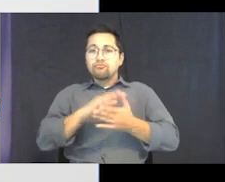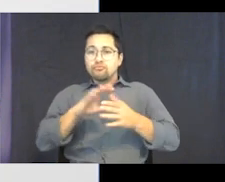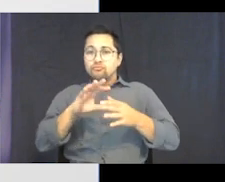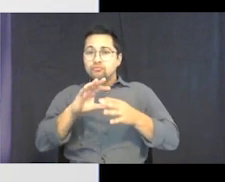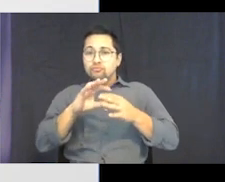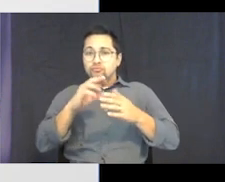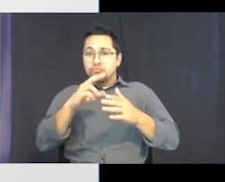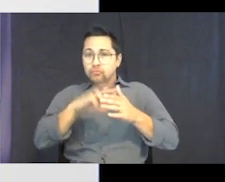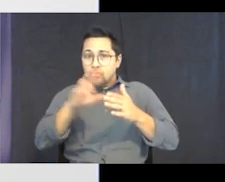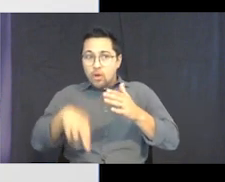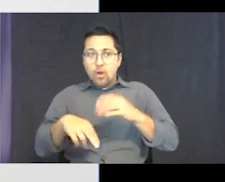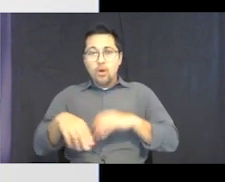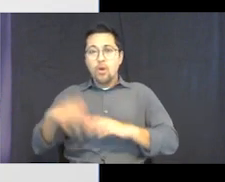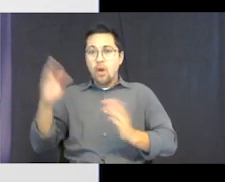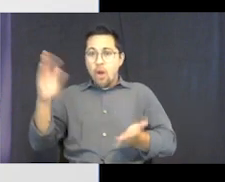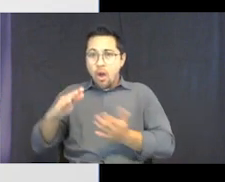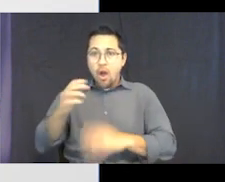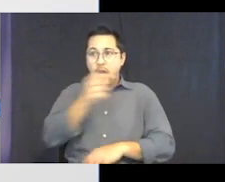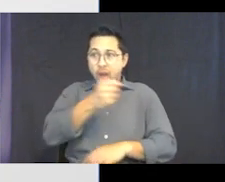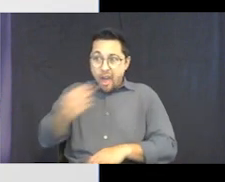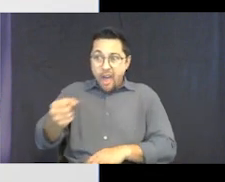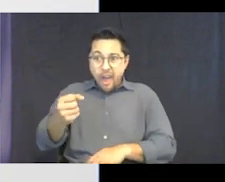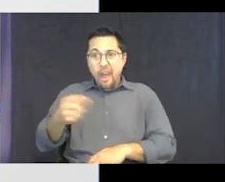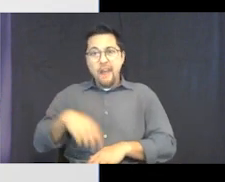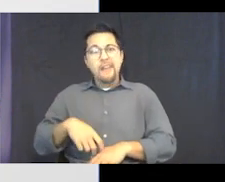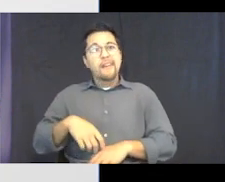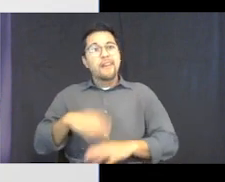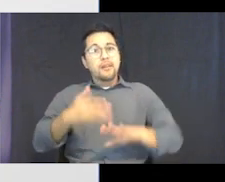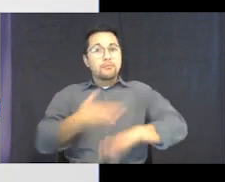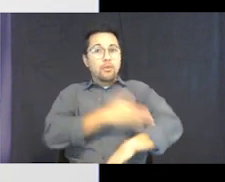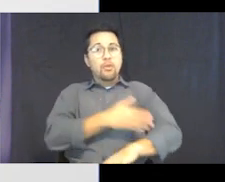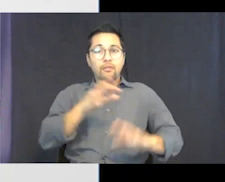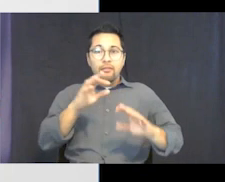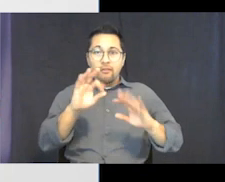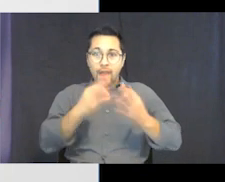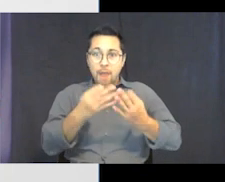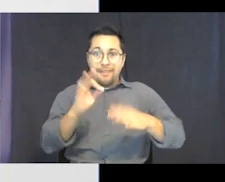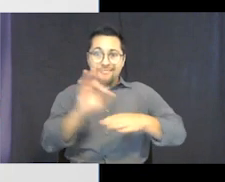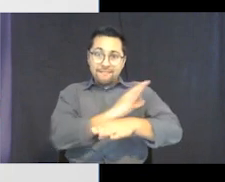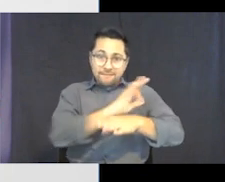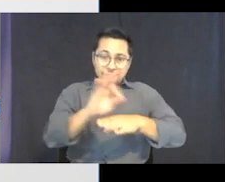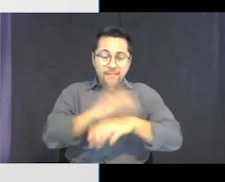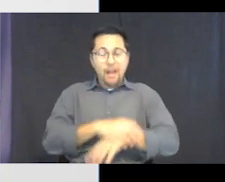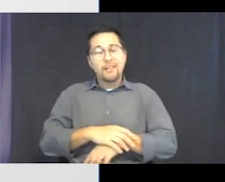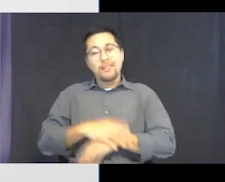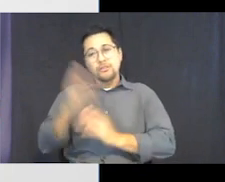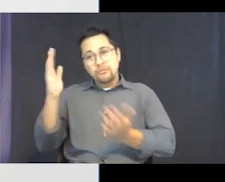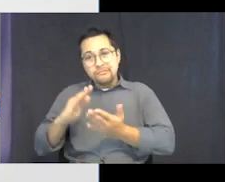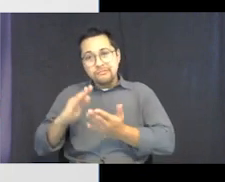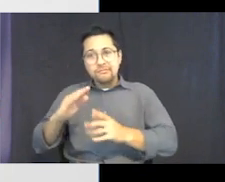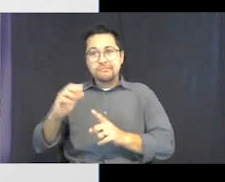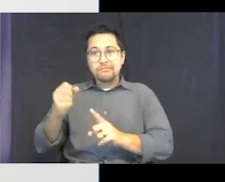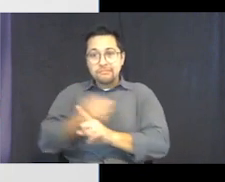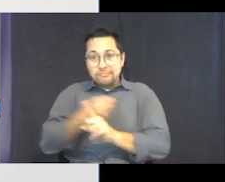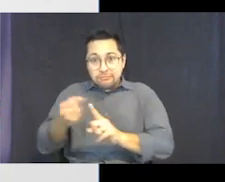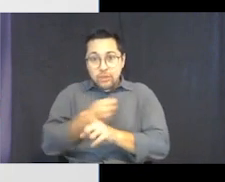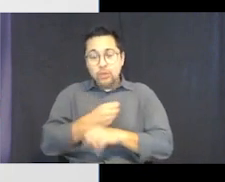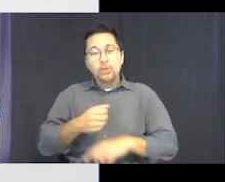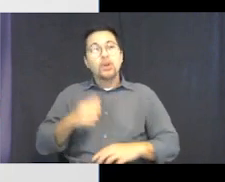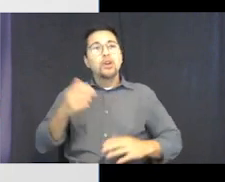decrease out-of-home placements, improve family and youth functioning, decrease substance use and abuse, decrease